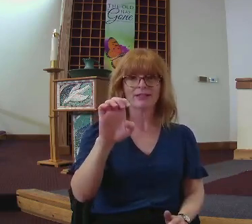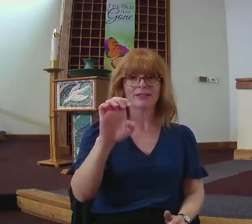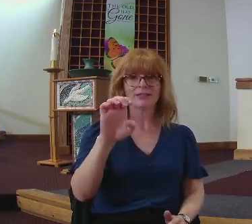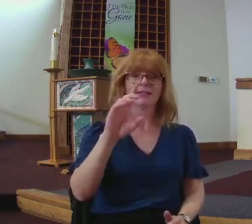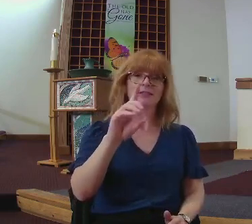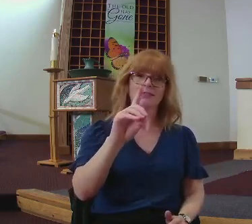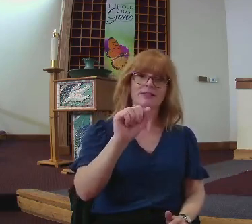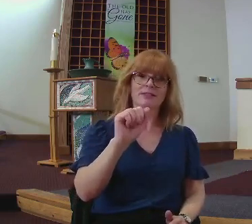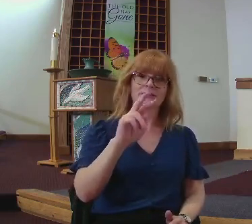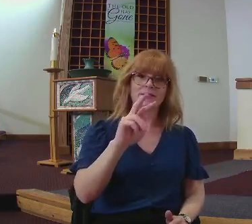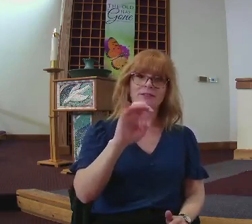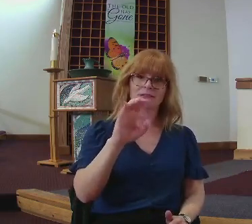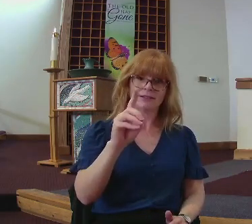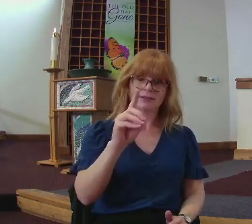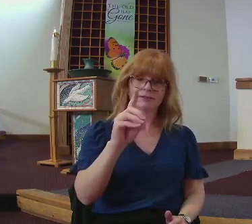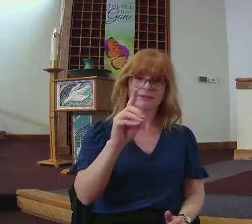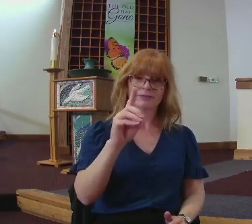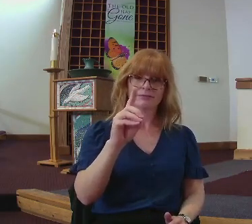David,